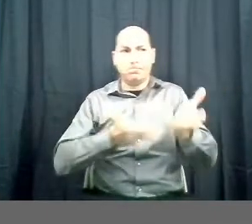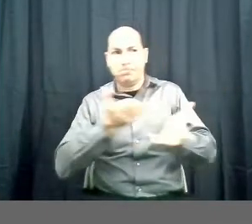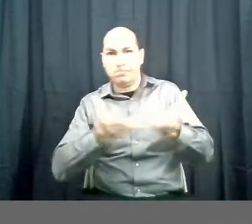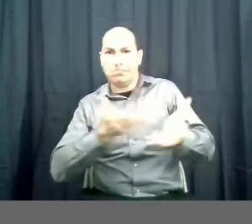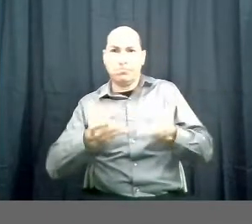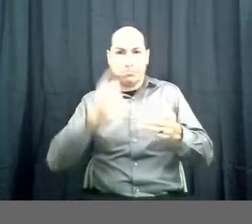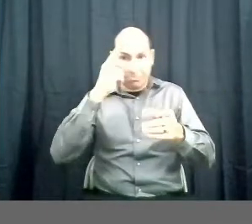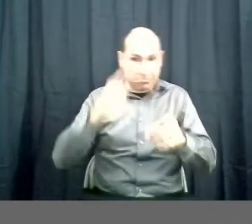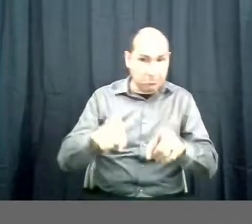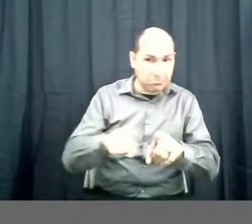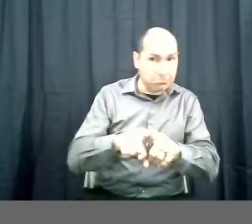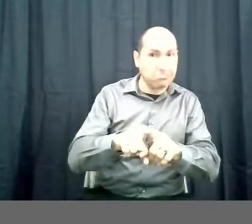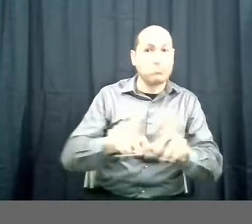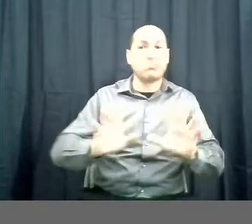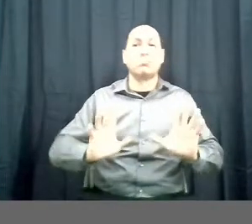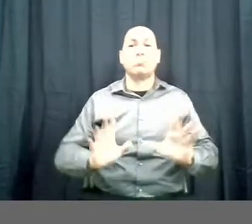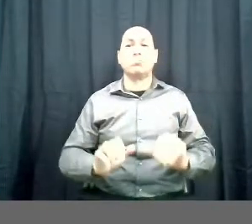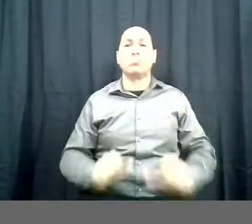possible.